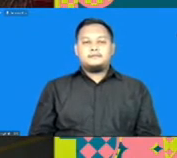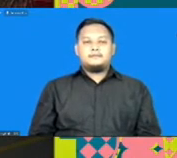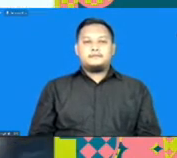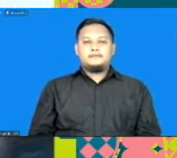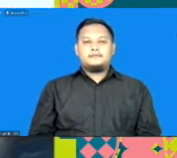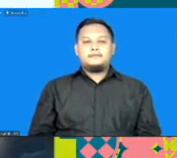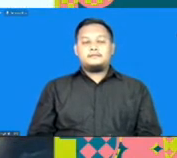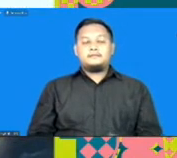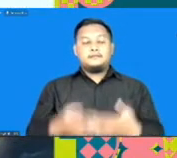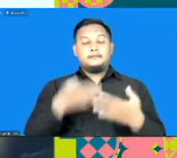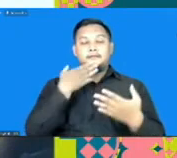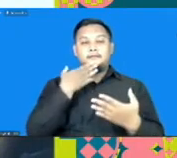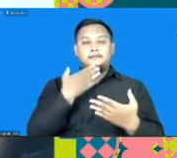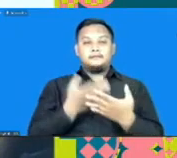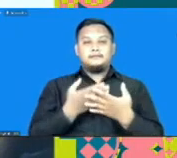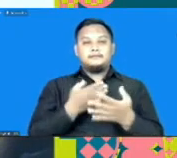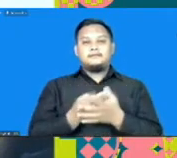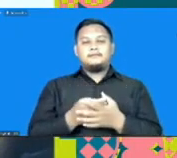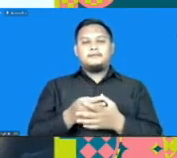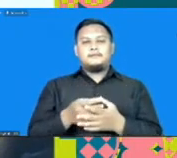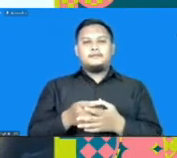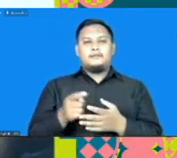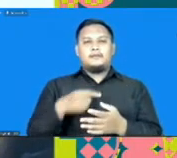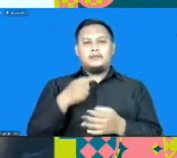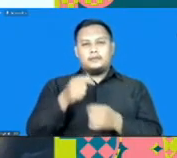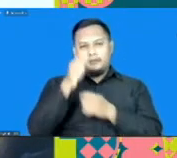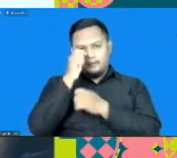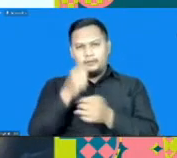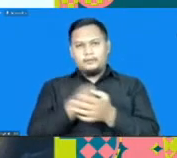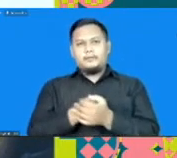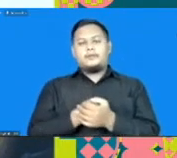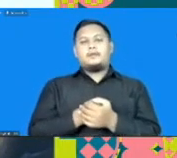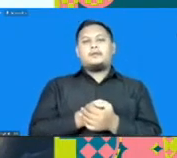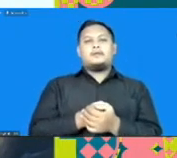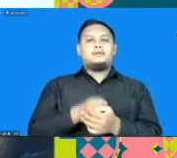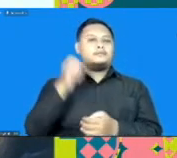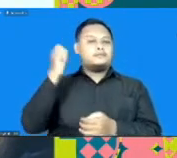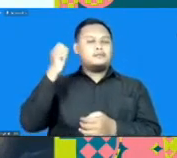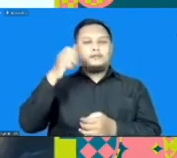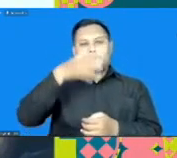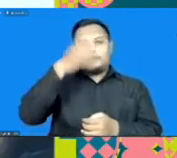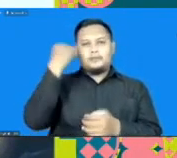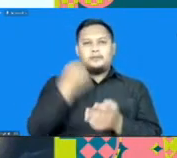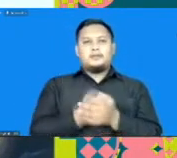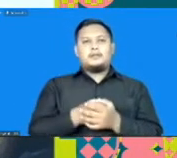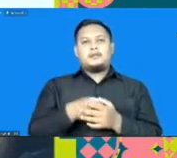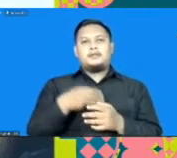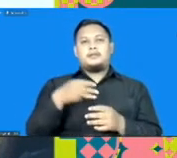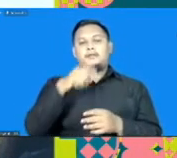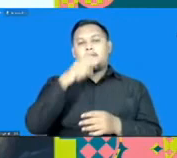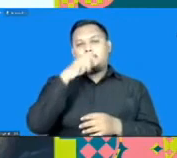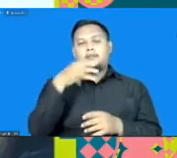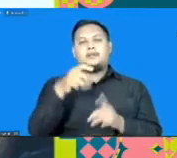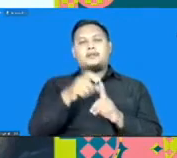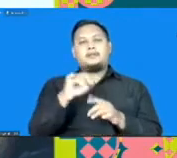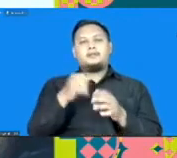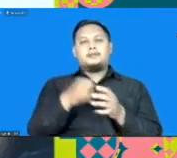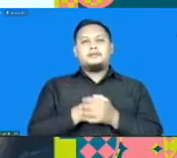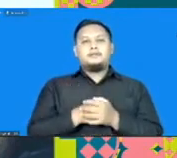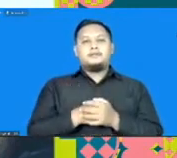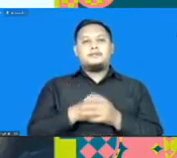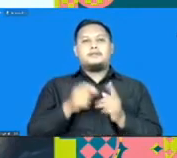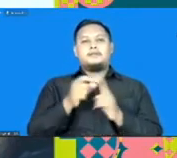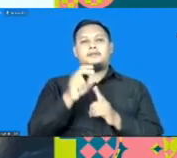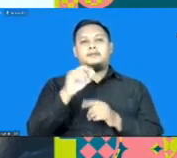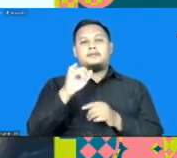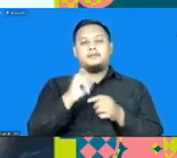Thank you, Honorable Dr. Edi Priyo Pambudi, SAMA, the Indonesia G20 Co-Sherpa and